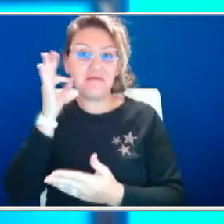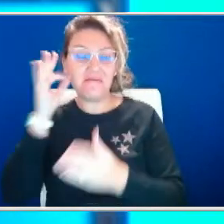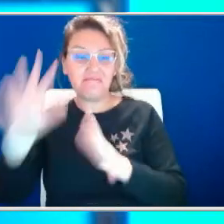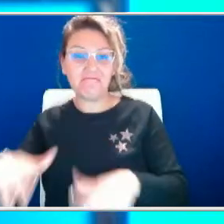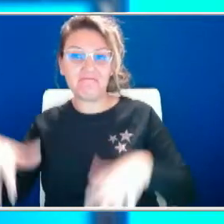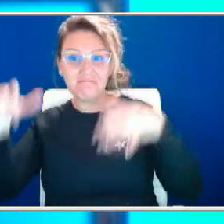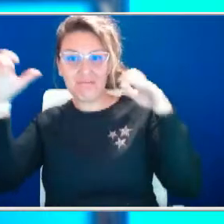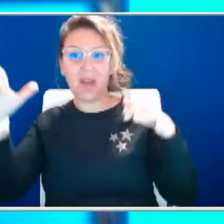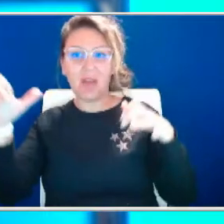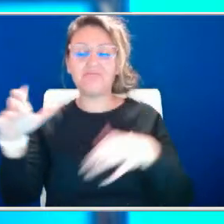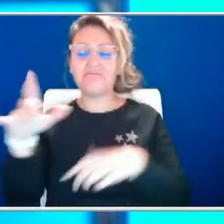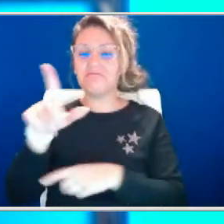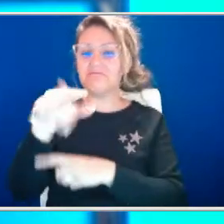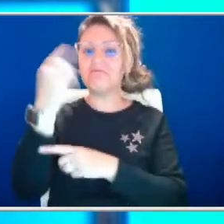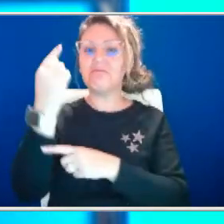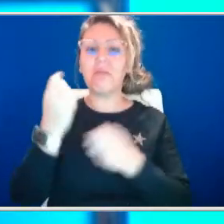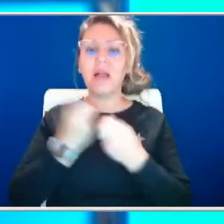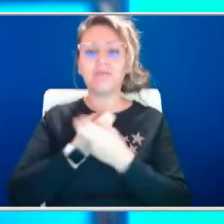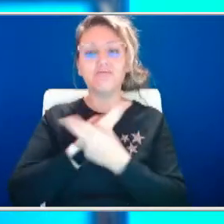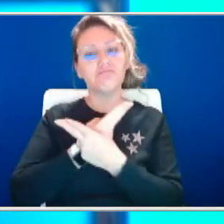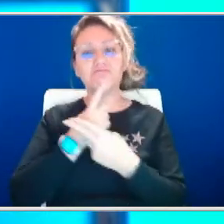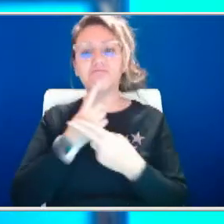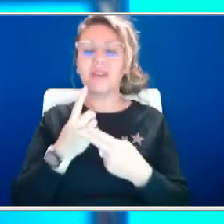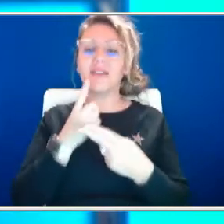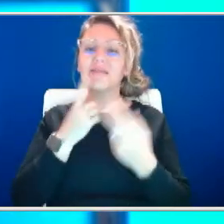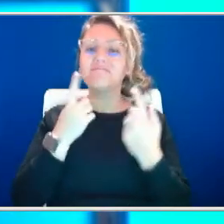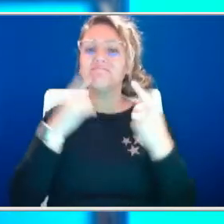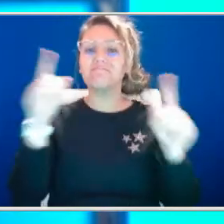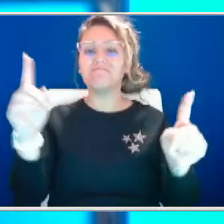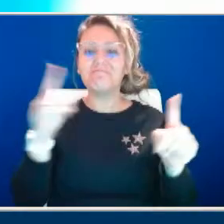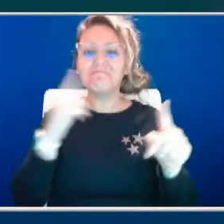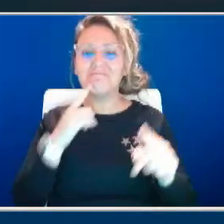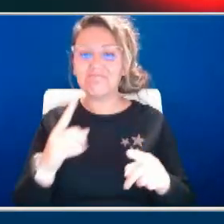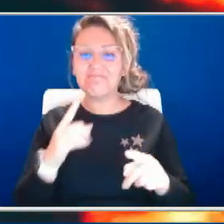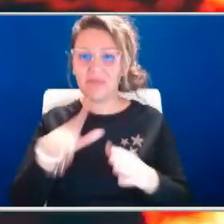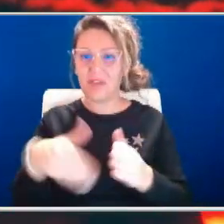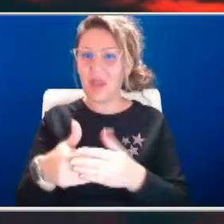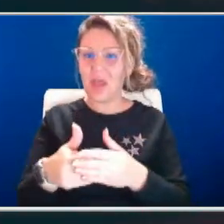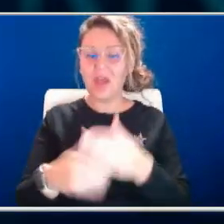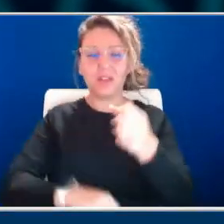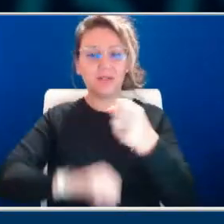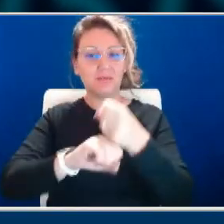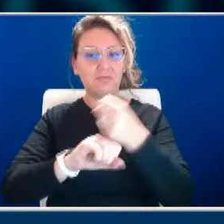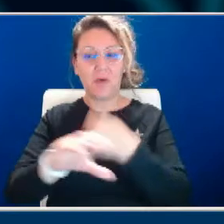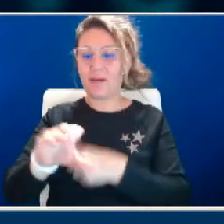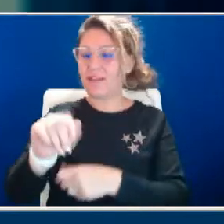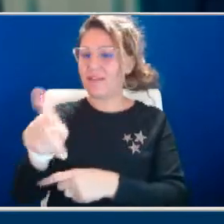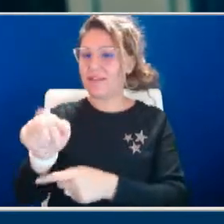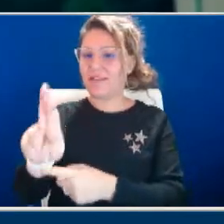affair, all in the name of providing the most advanced cancer care in the region.